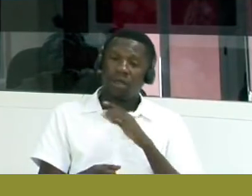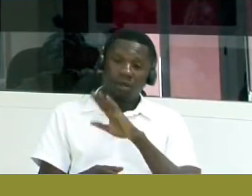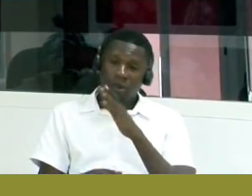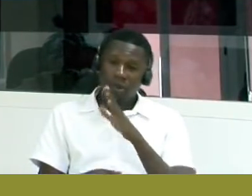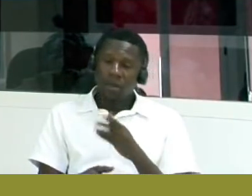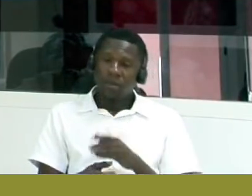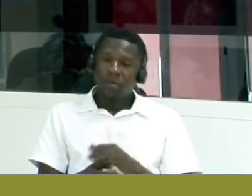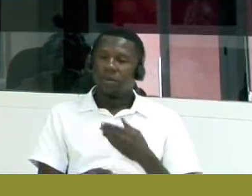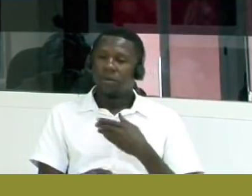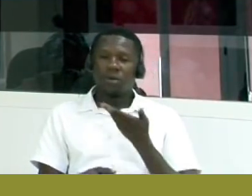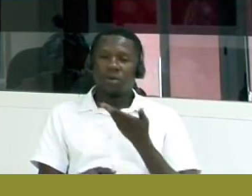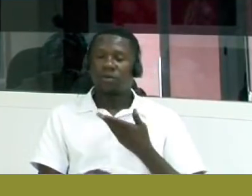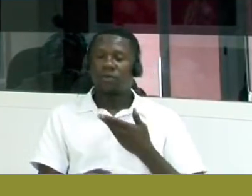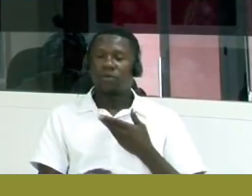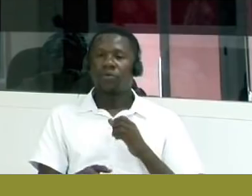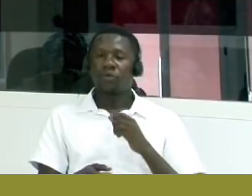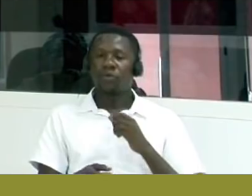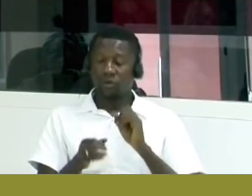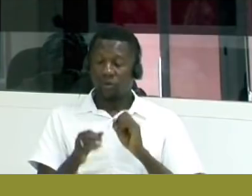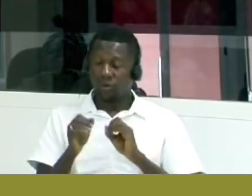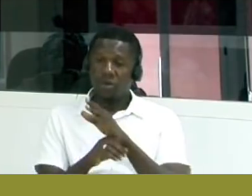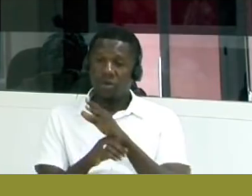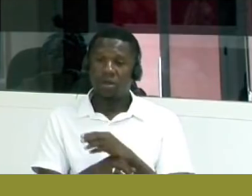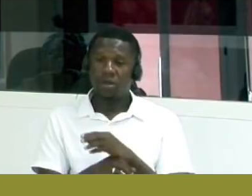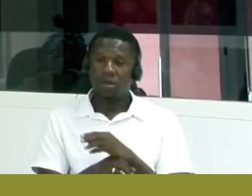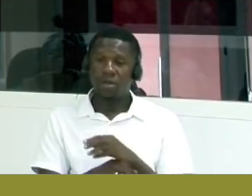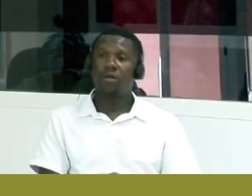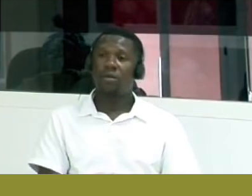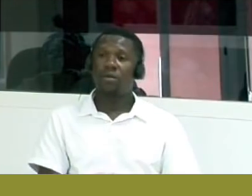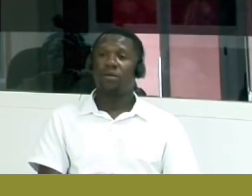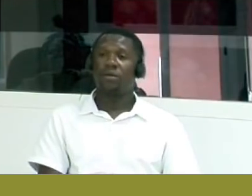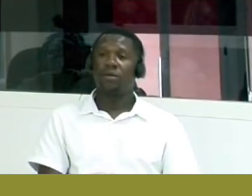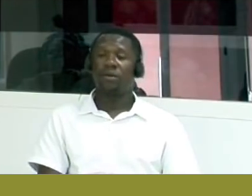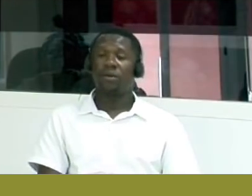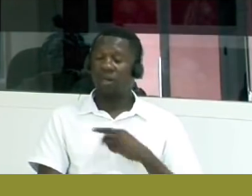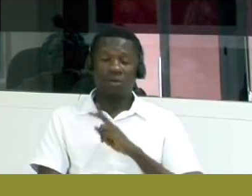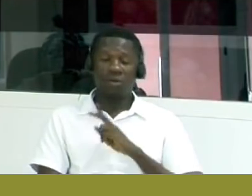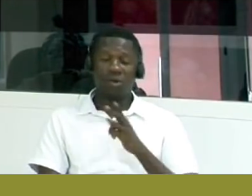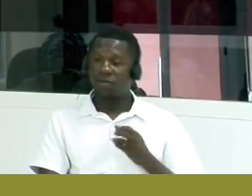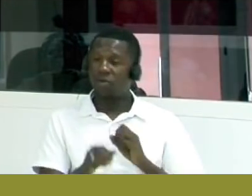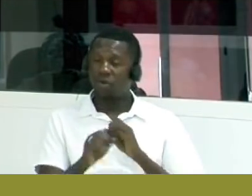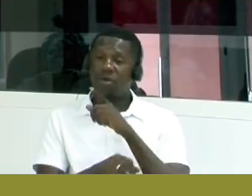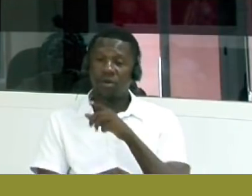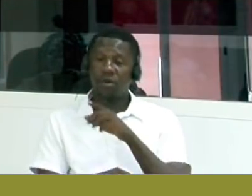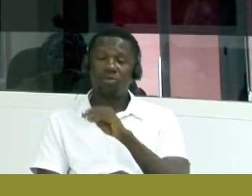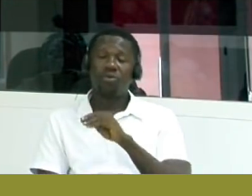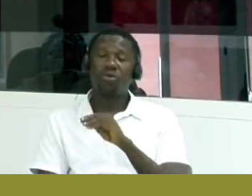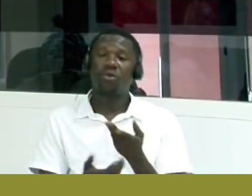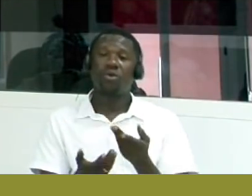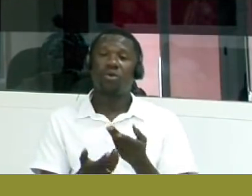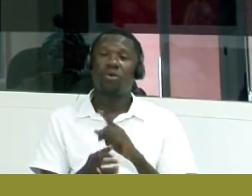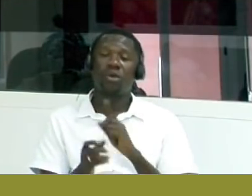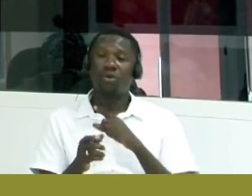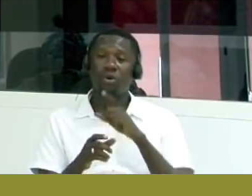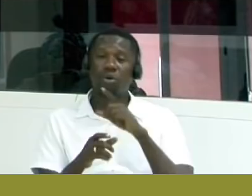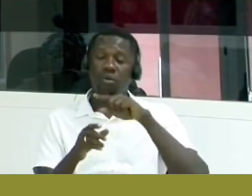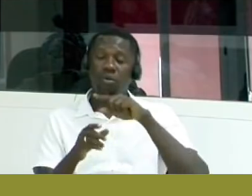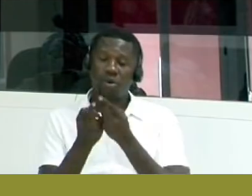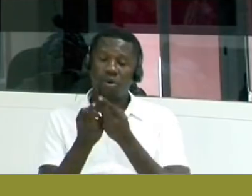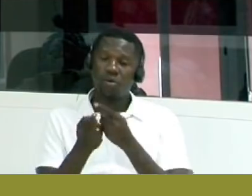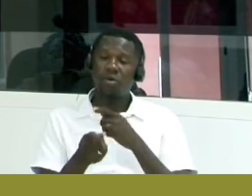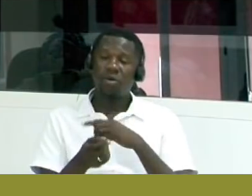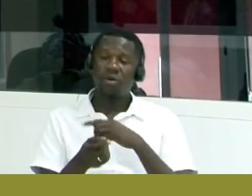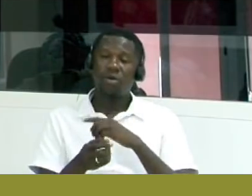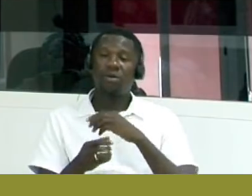Did you order anybody? I didn't have to order, counsel. That's the point I'm trying to make. I didn't have to order for that to be done. Otherwise, there's no point having all these